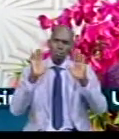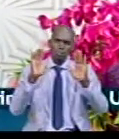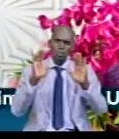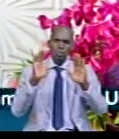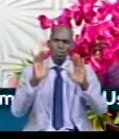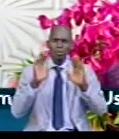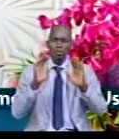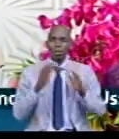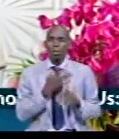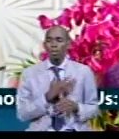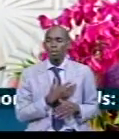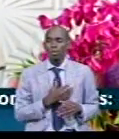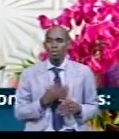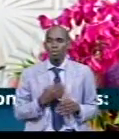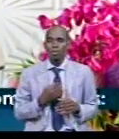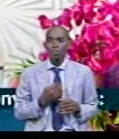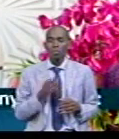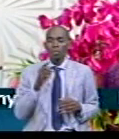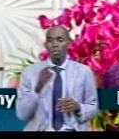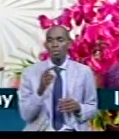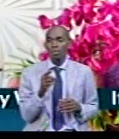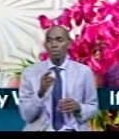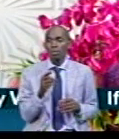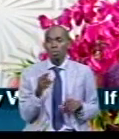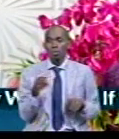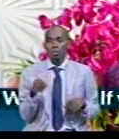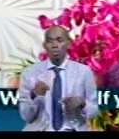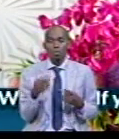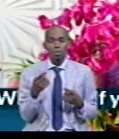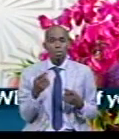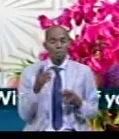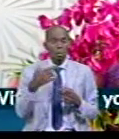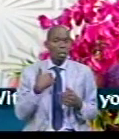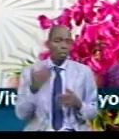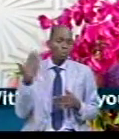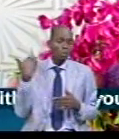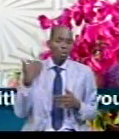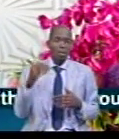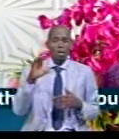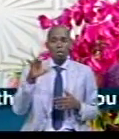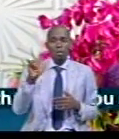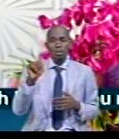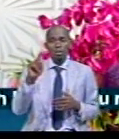cataract. I went for surgery on that cataract, but the glaucoma